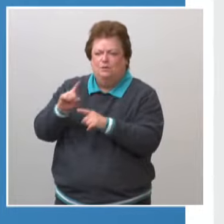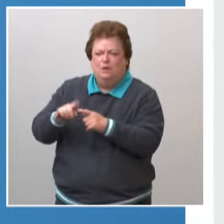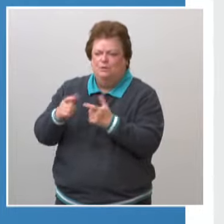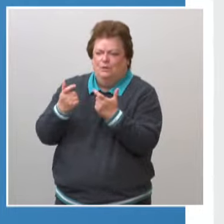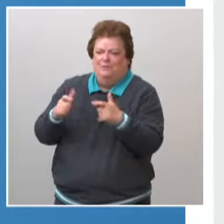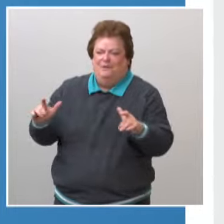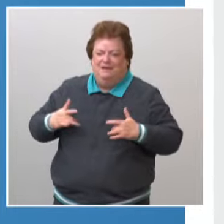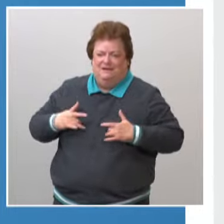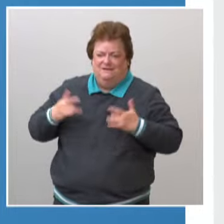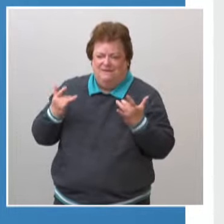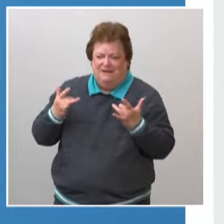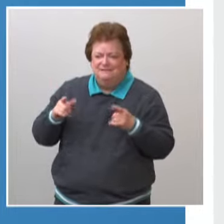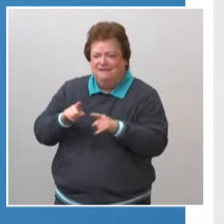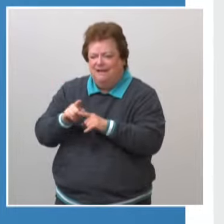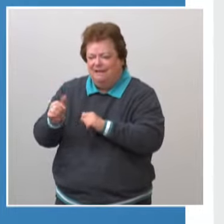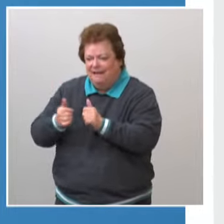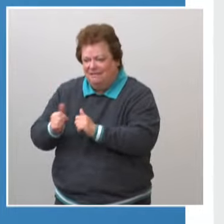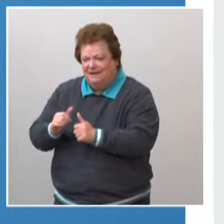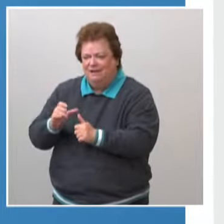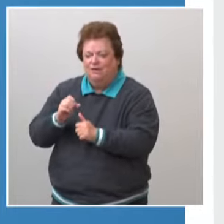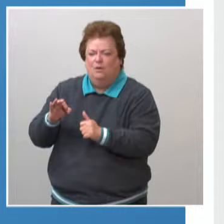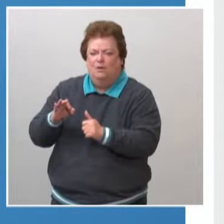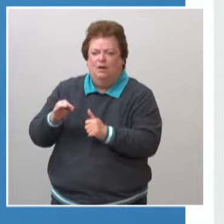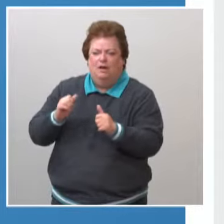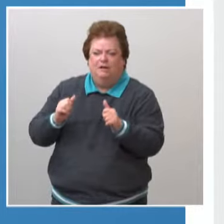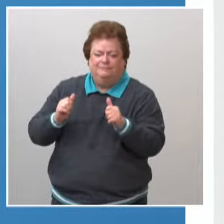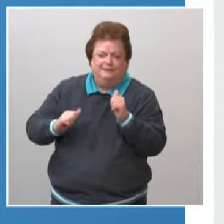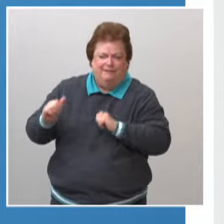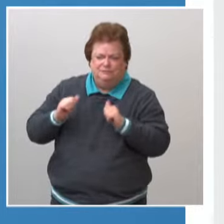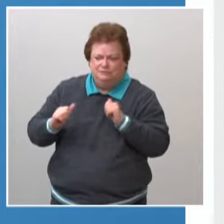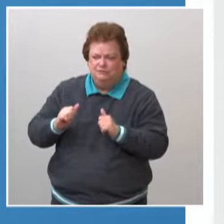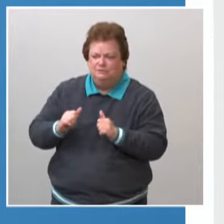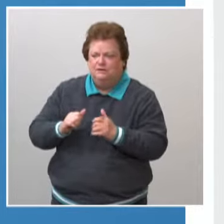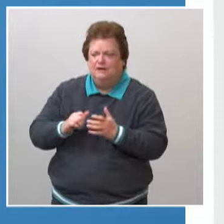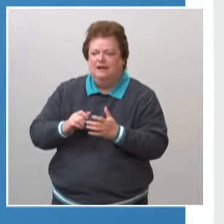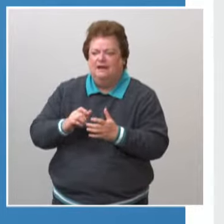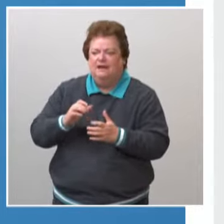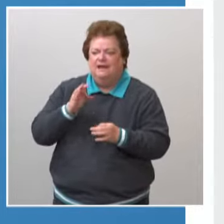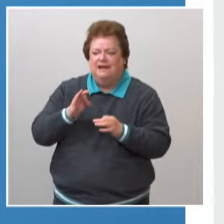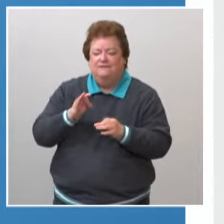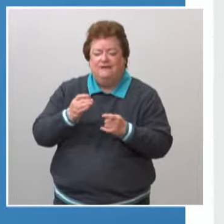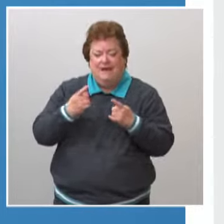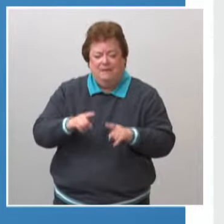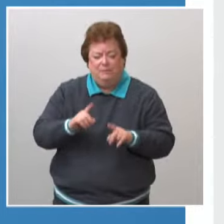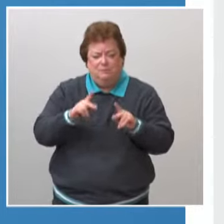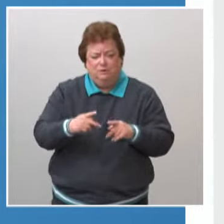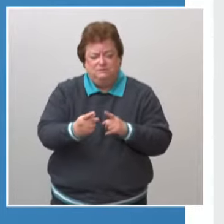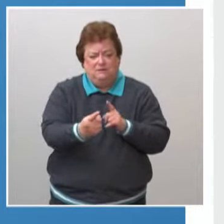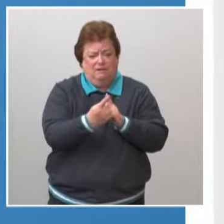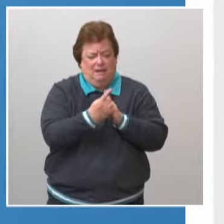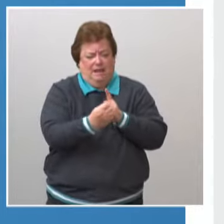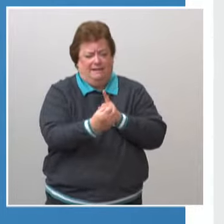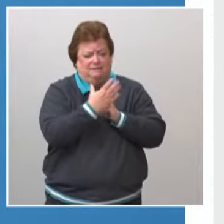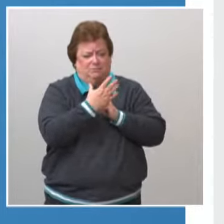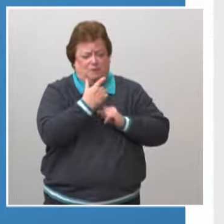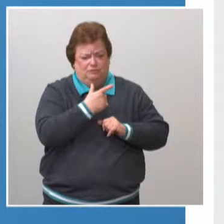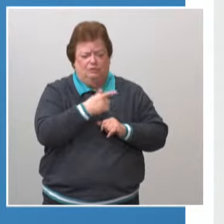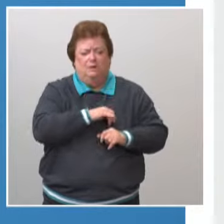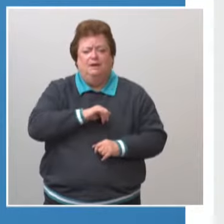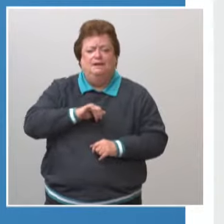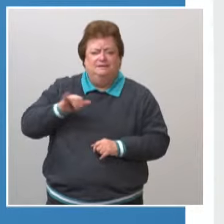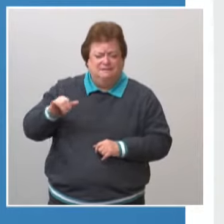events. Get tested if you have COVID-19 symptoms or have been exposed to someone who does. If you are sick,